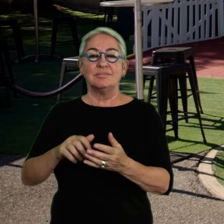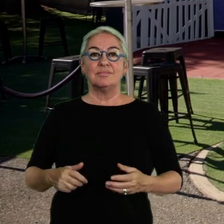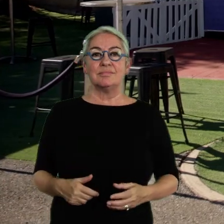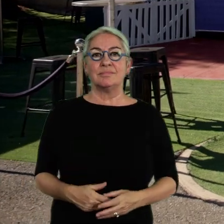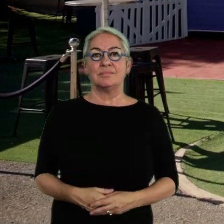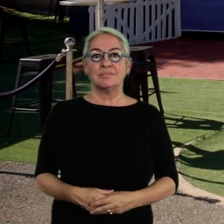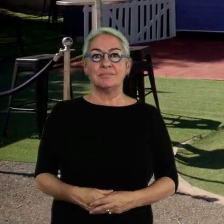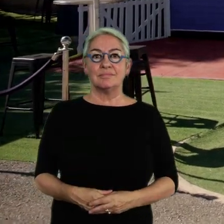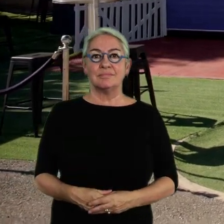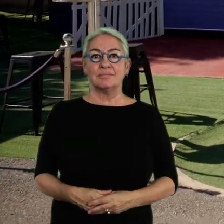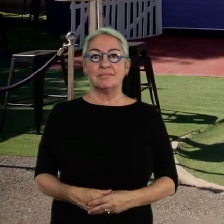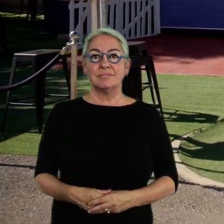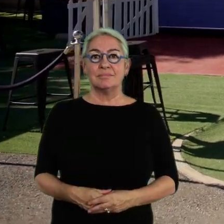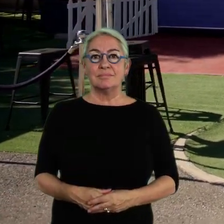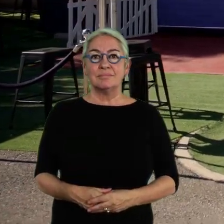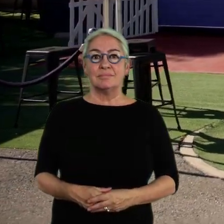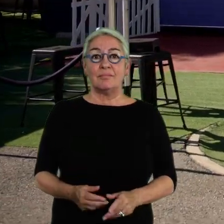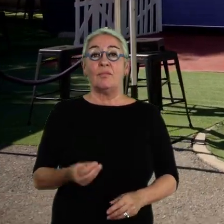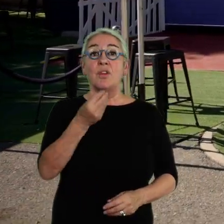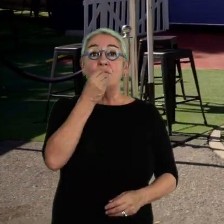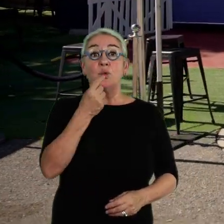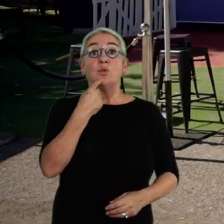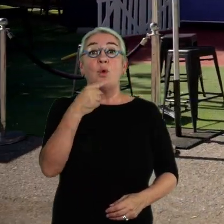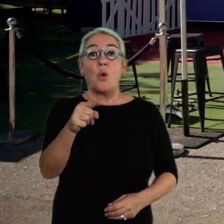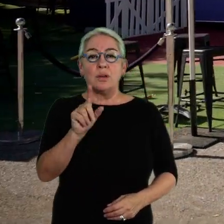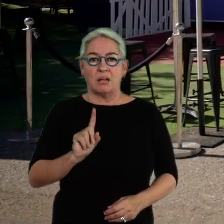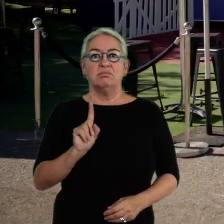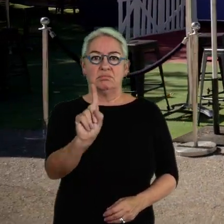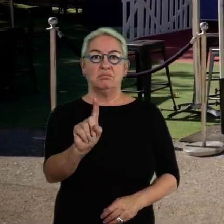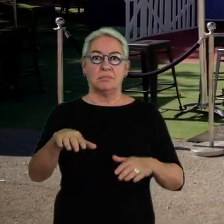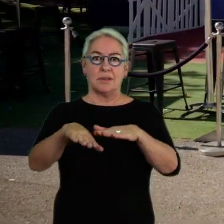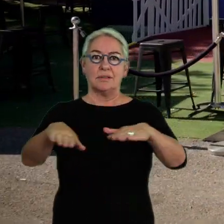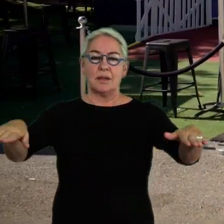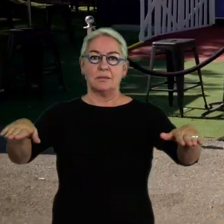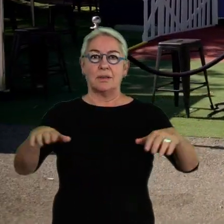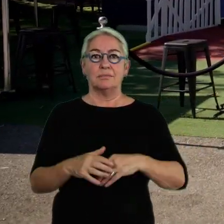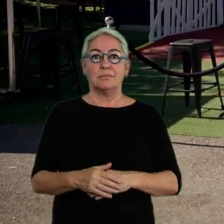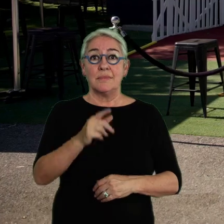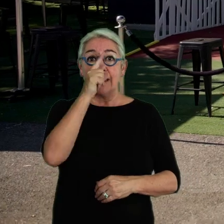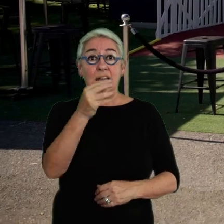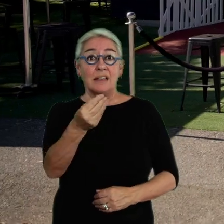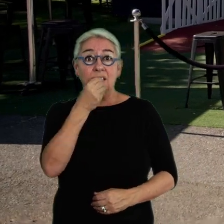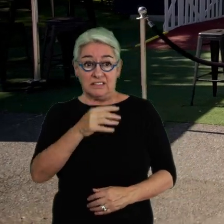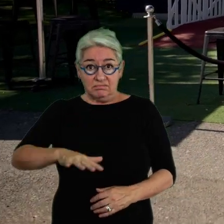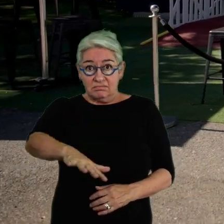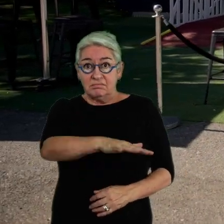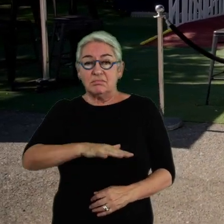There are seating options outside, including cafe chairs and pallet benches. You can sit here whether you buy food and drink or not.